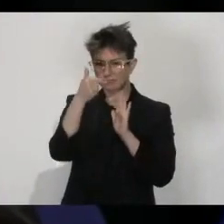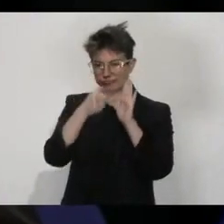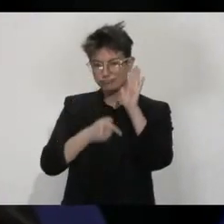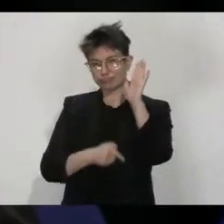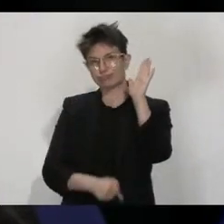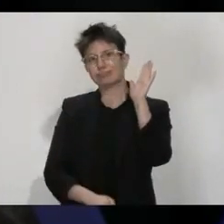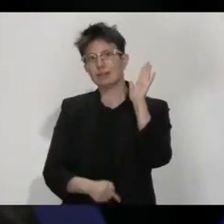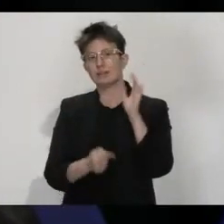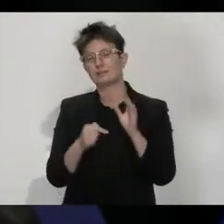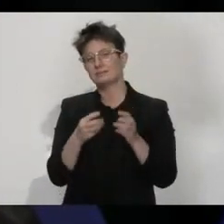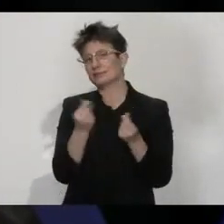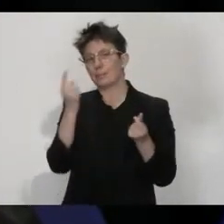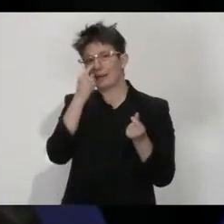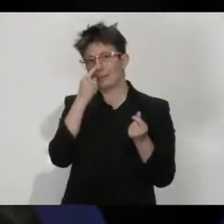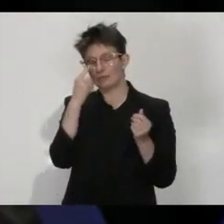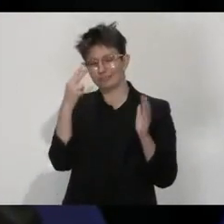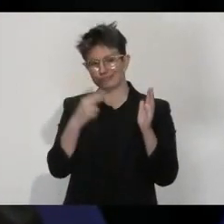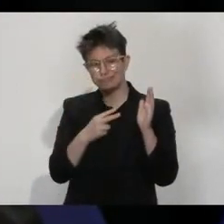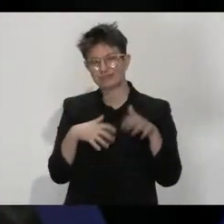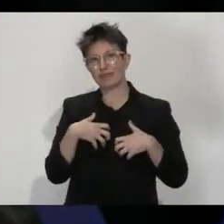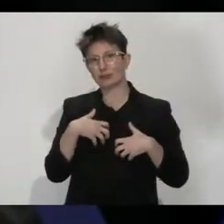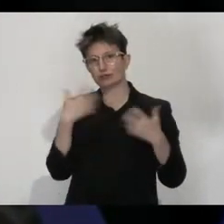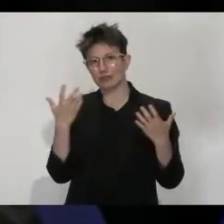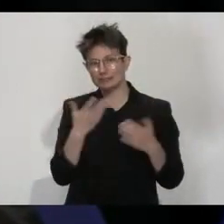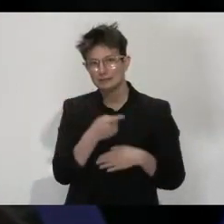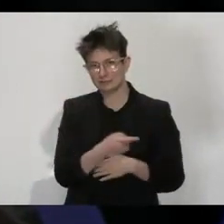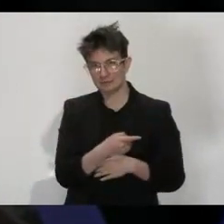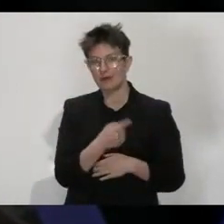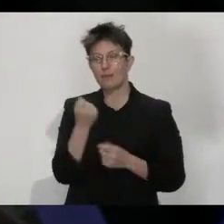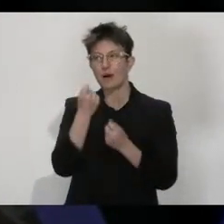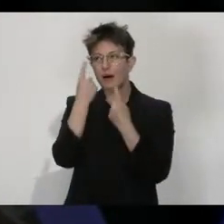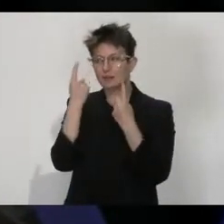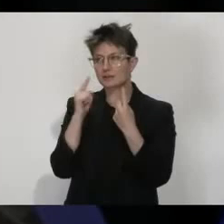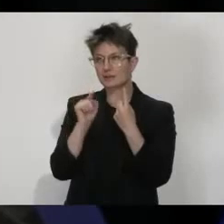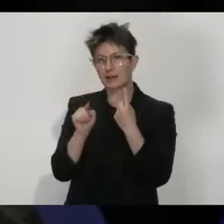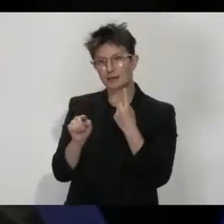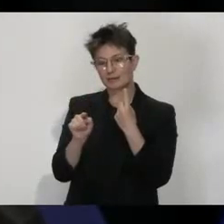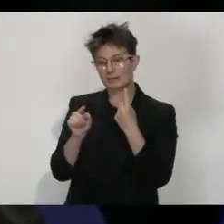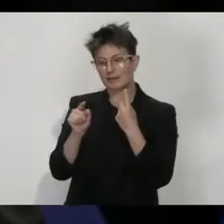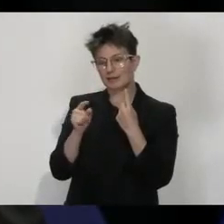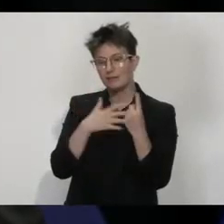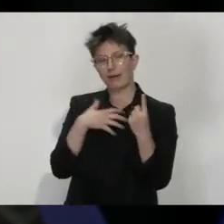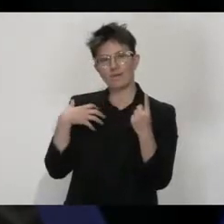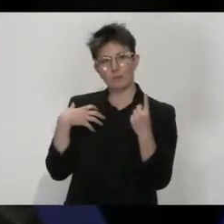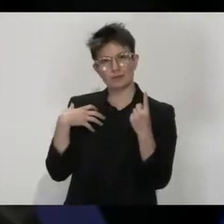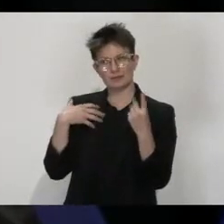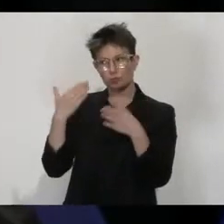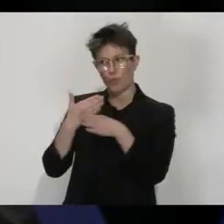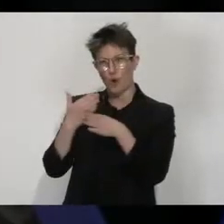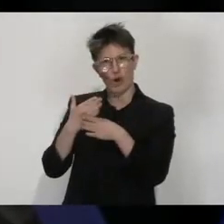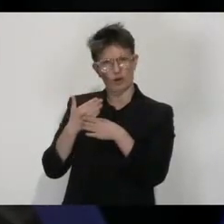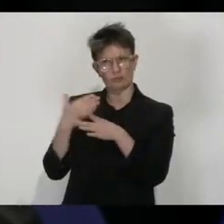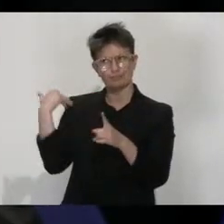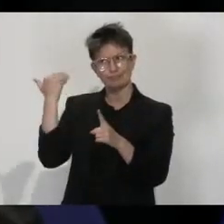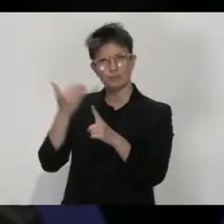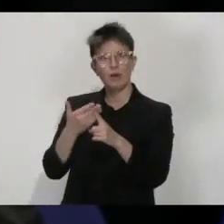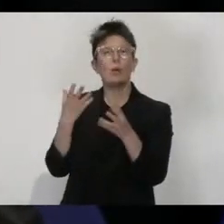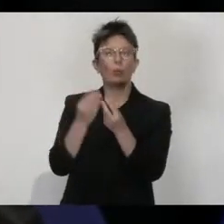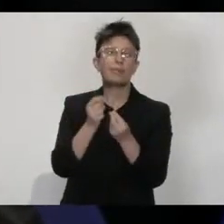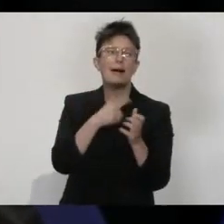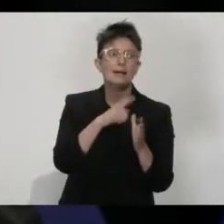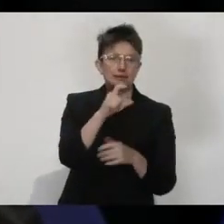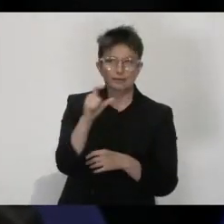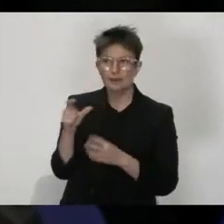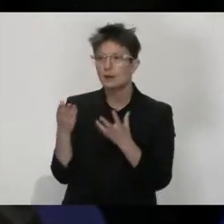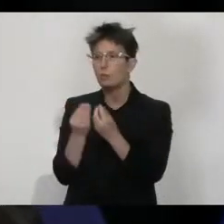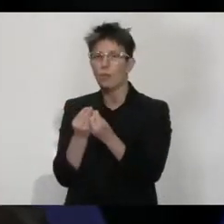that through the Ministry of Social Development, through the work that we've done with victim support, through immigration and other services, we are providing